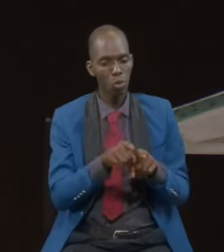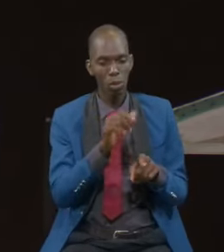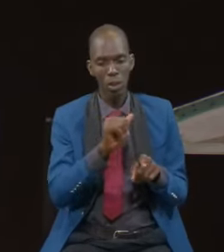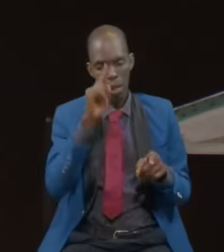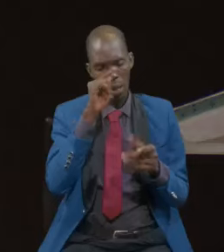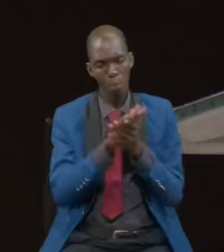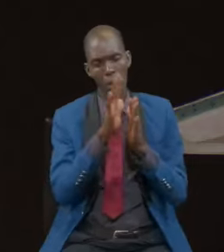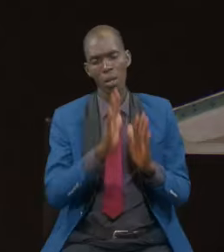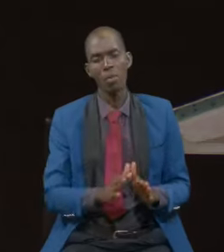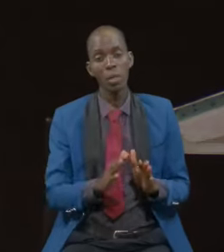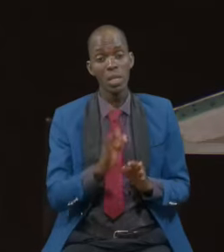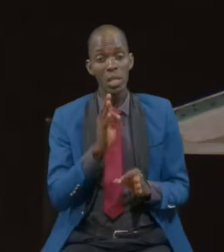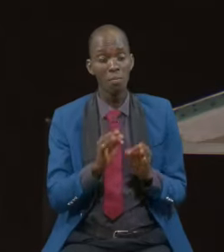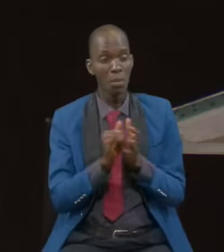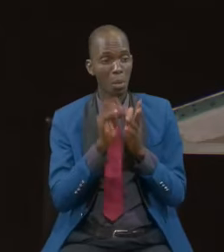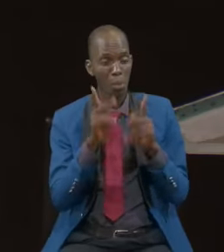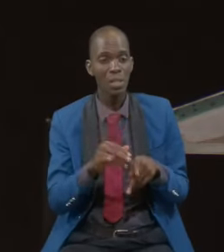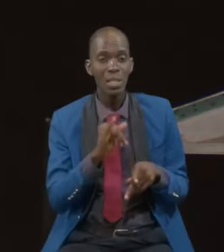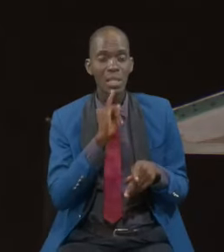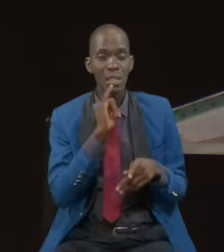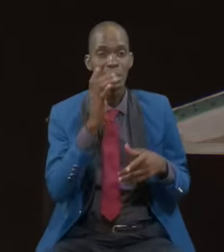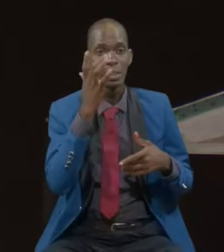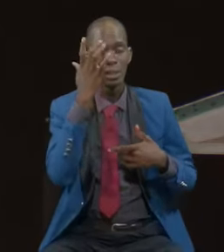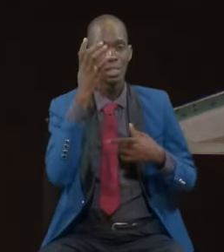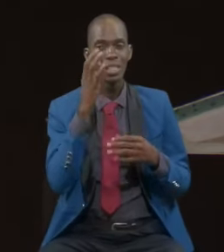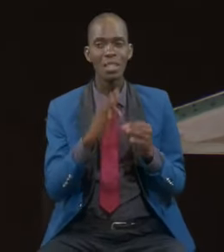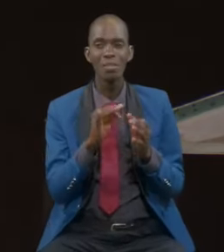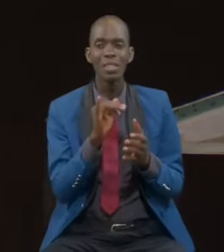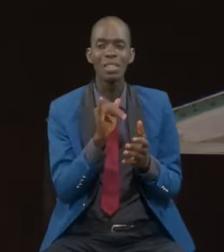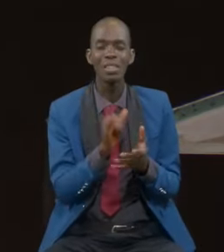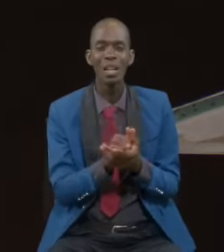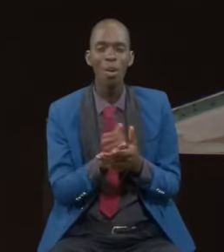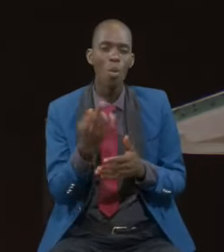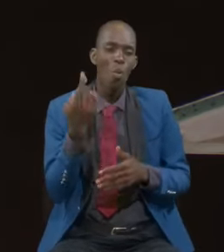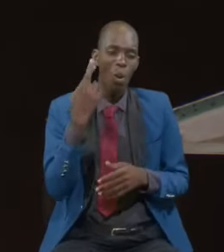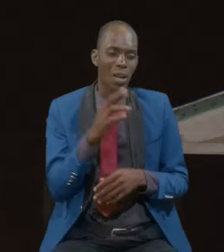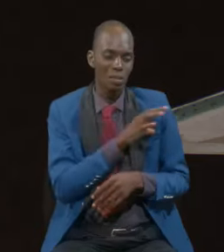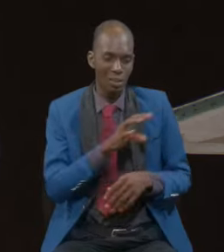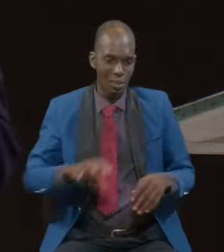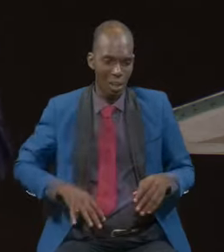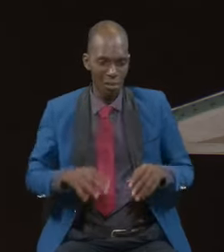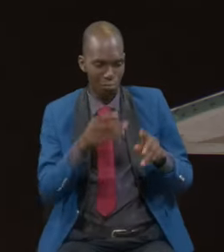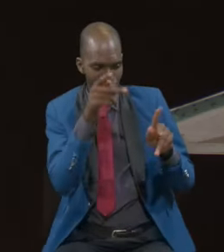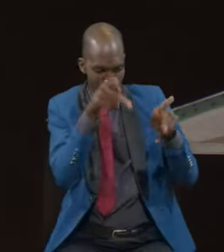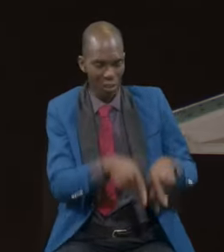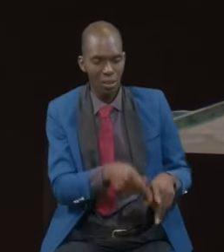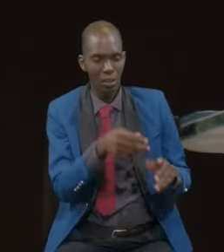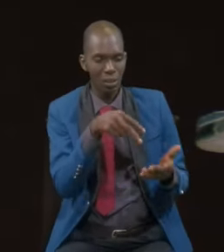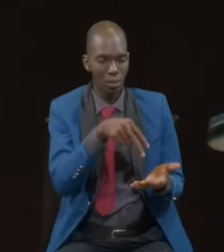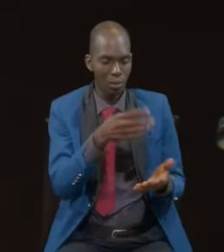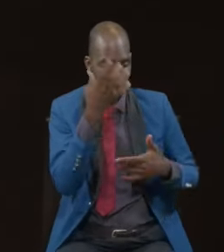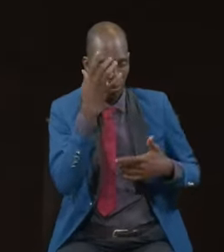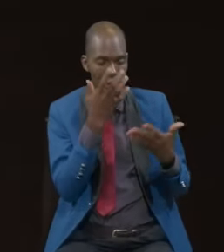that person is sick, if that were Christ himself, are you going to wait